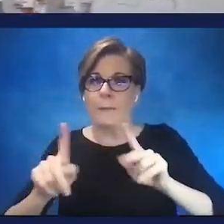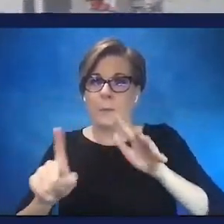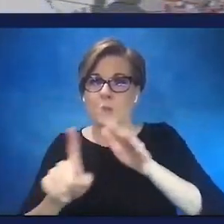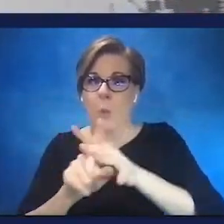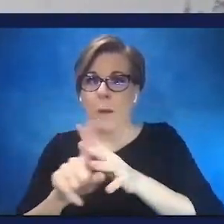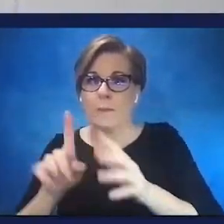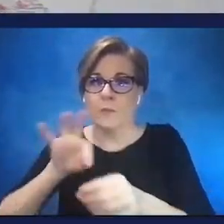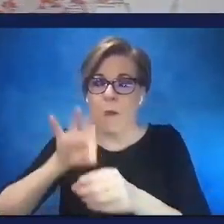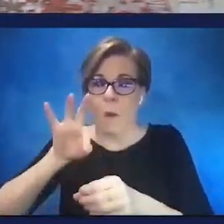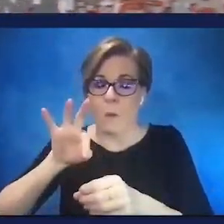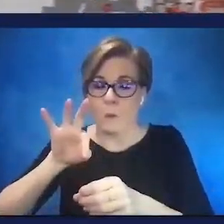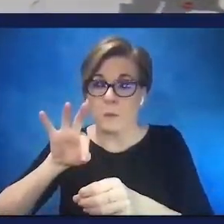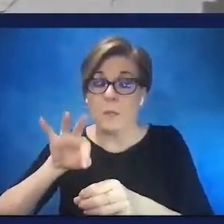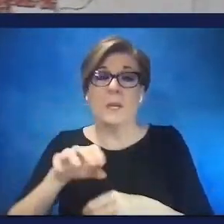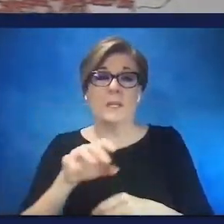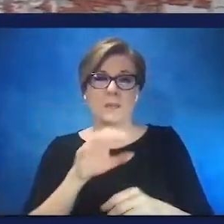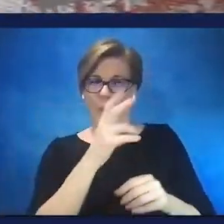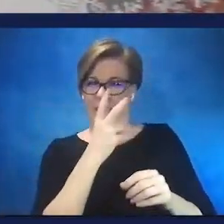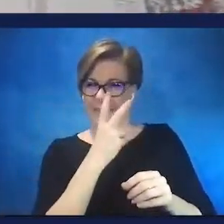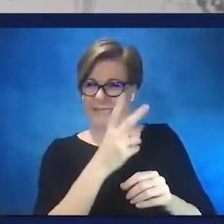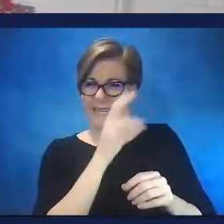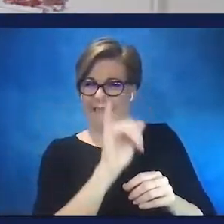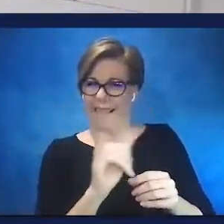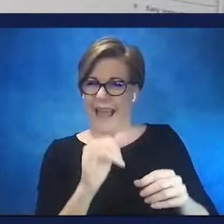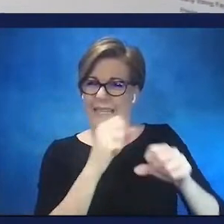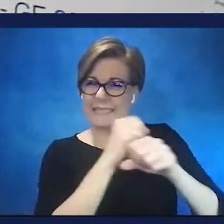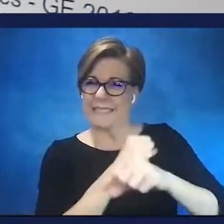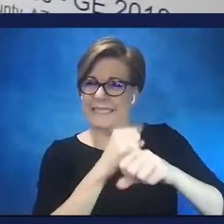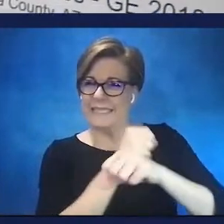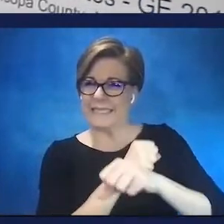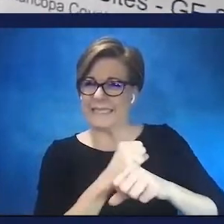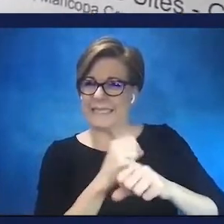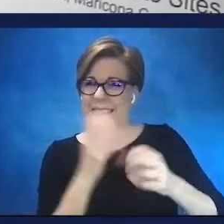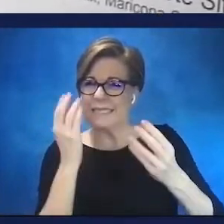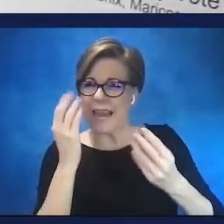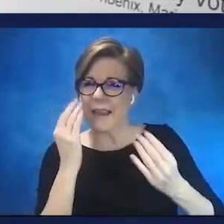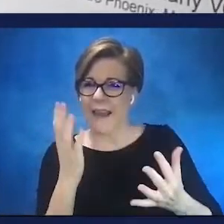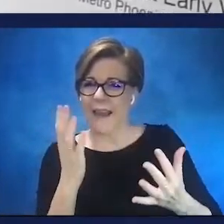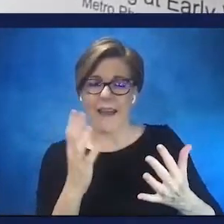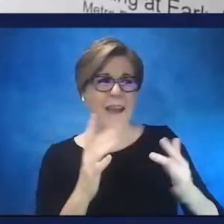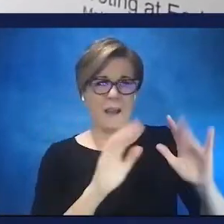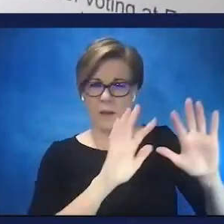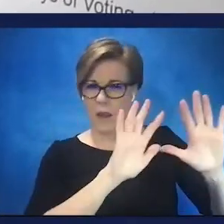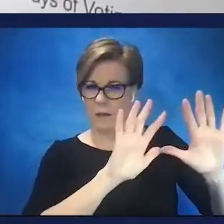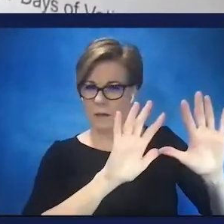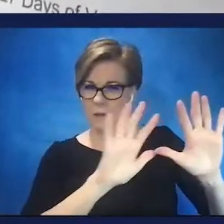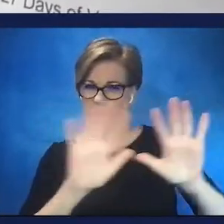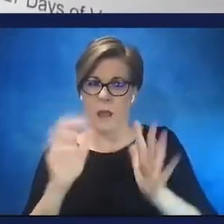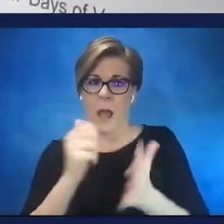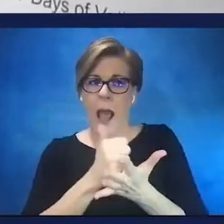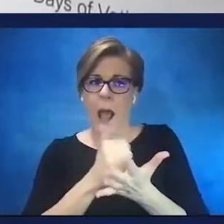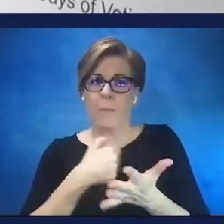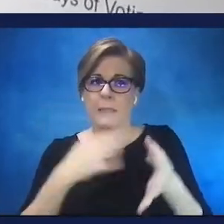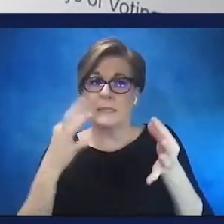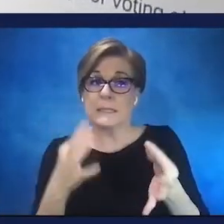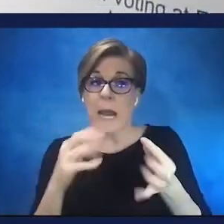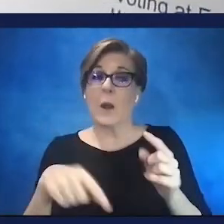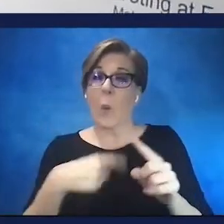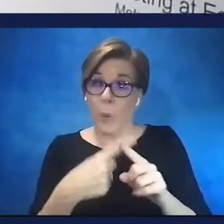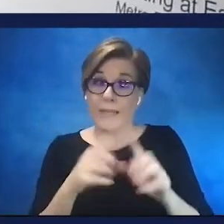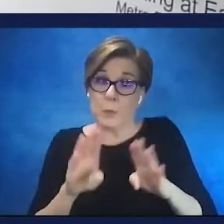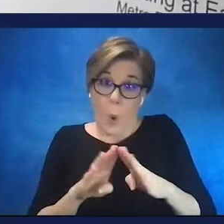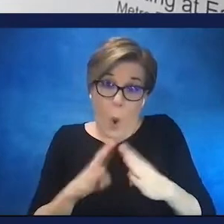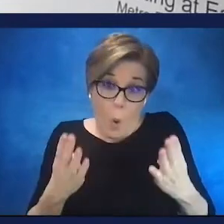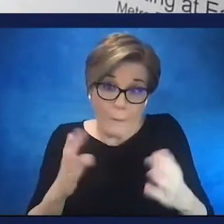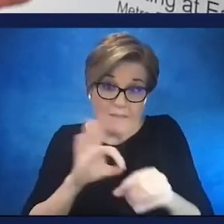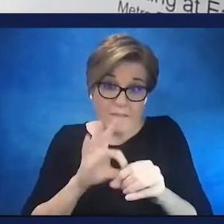the early voting process. So we can use this data to help us decide when we want to open up our voting